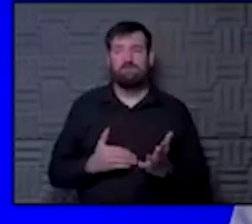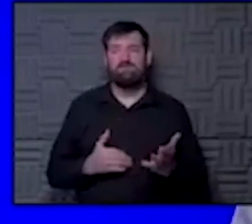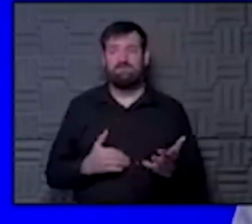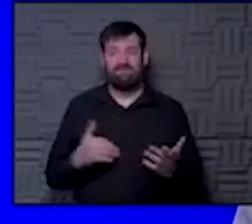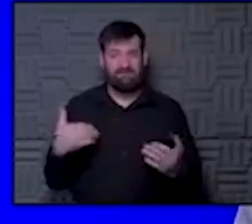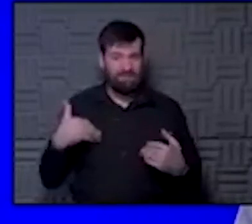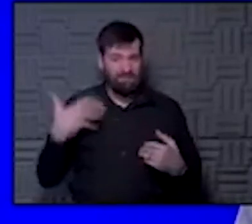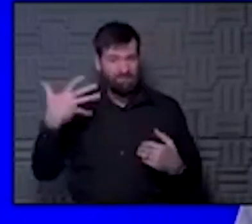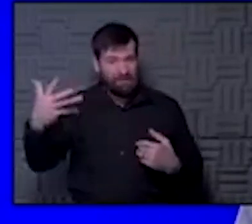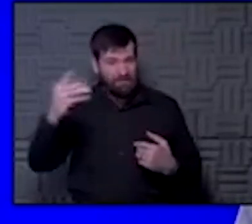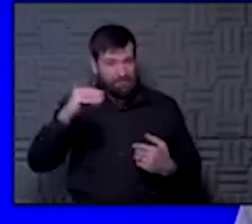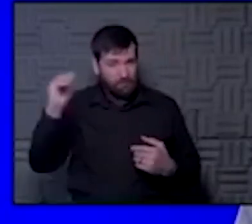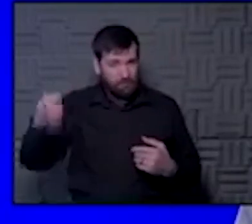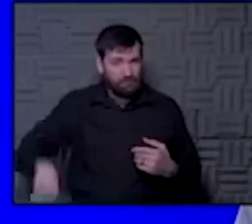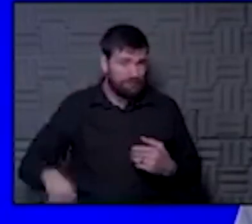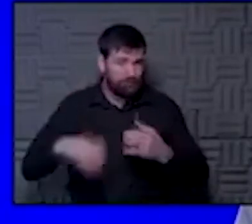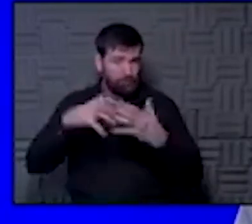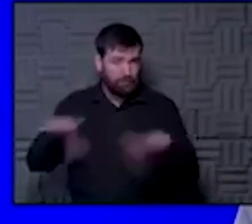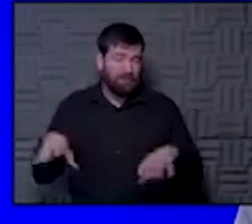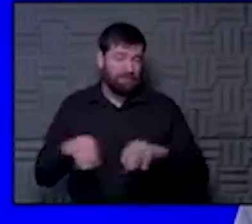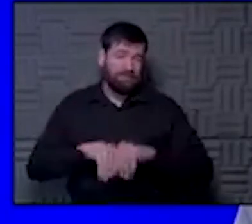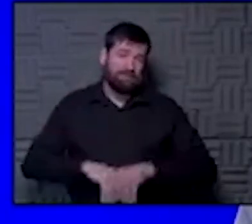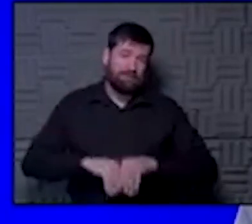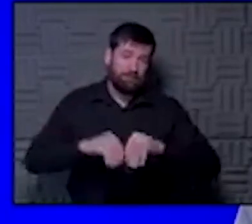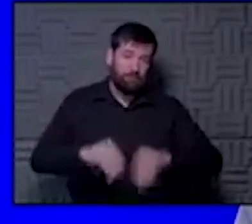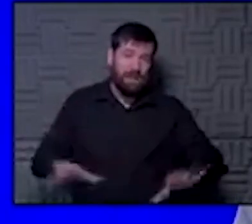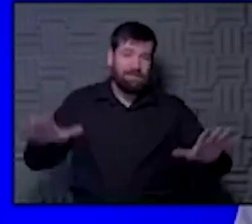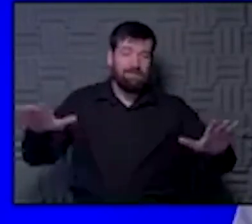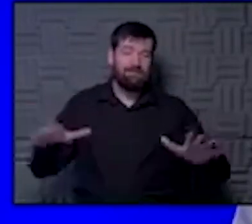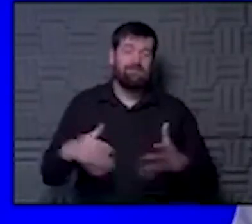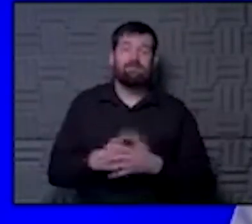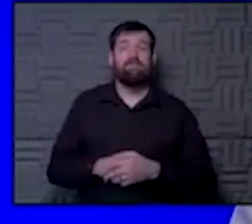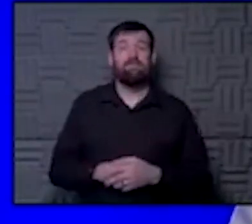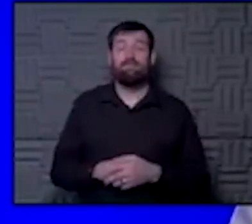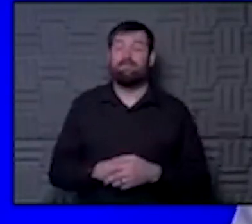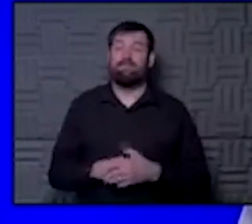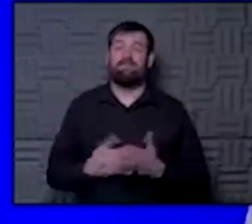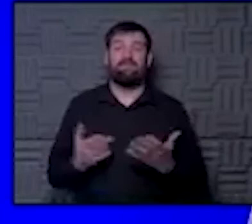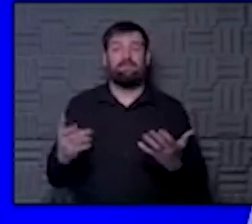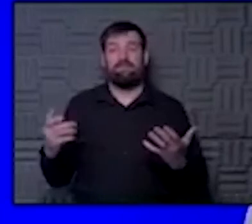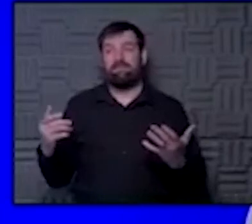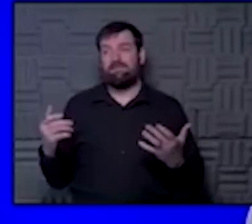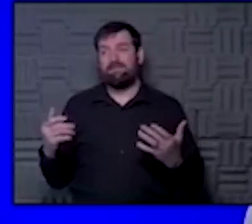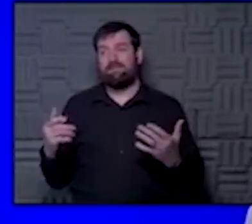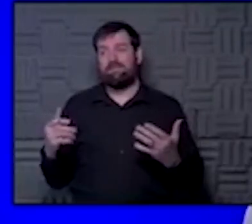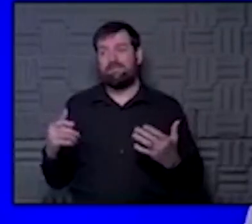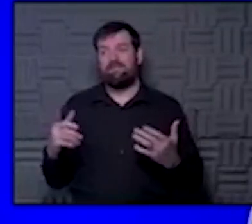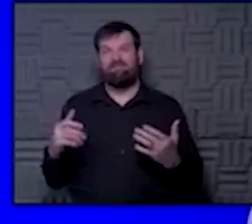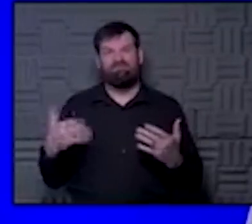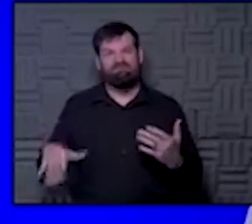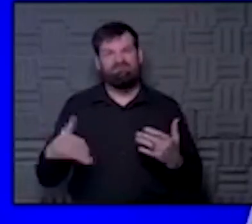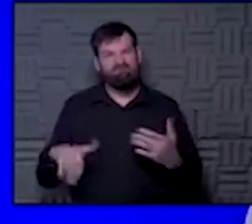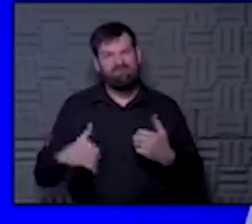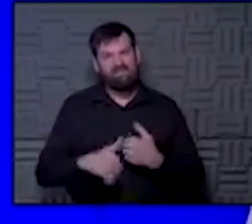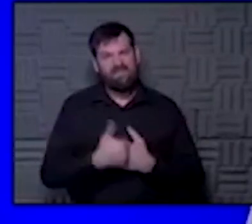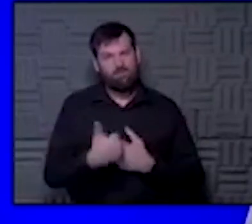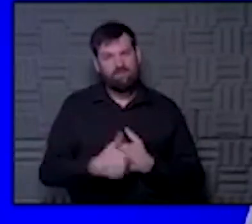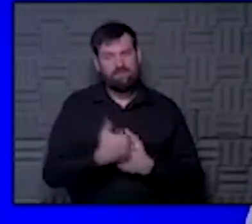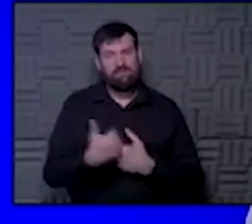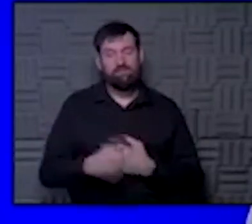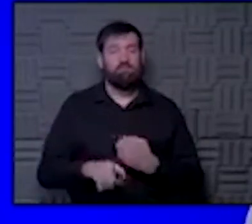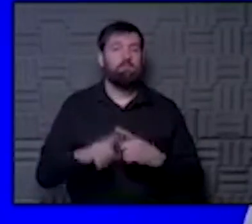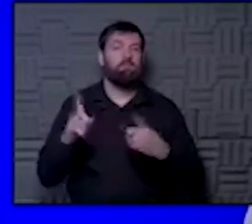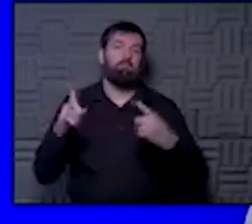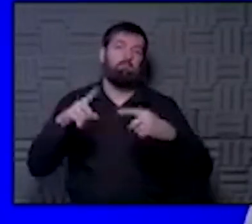have a 5% chance of spreading it, risk of spreading it at the end of that quarantine, that's pretty dangerous. But they based it on